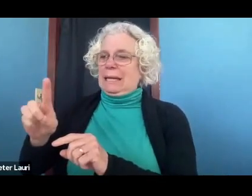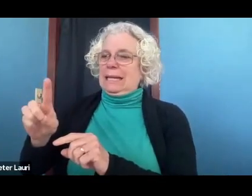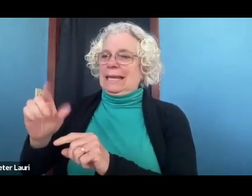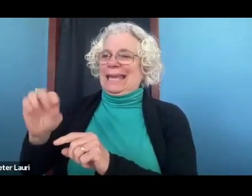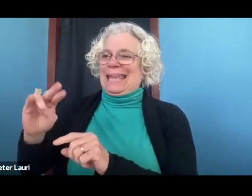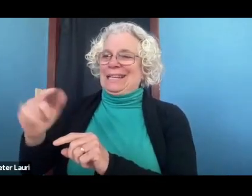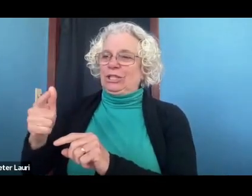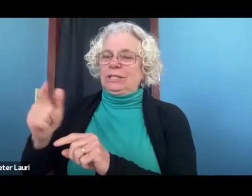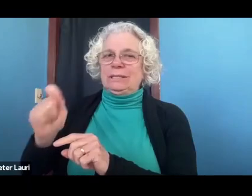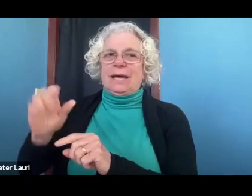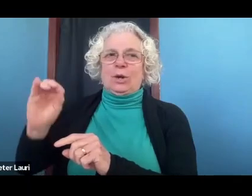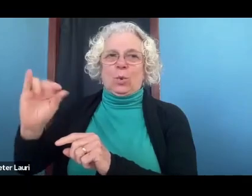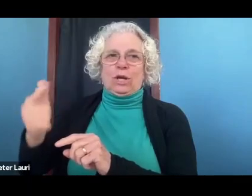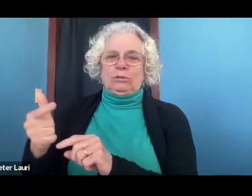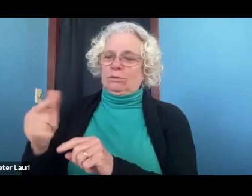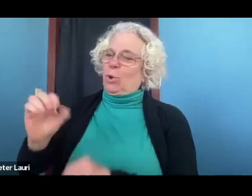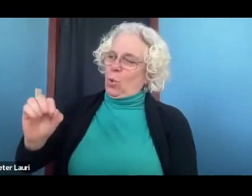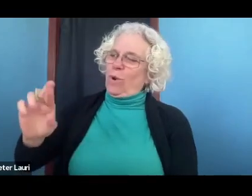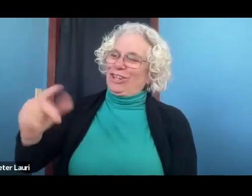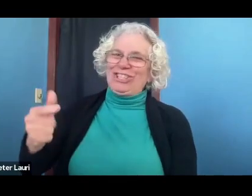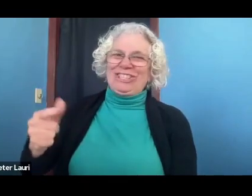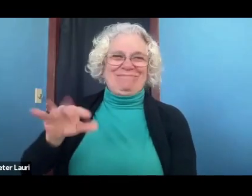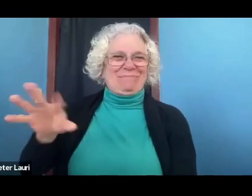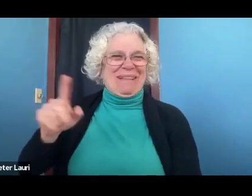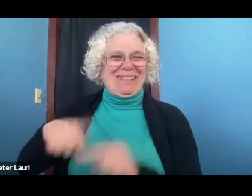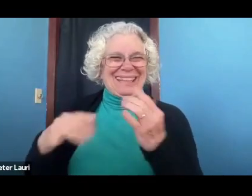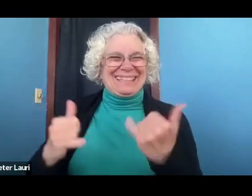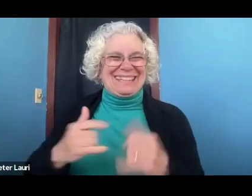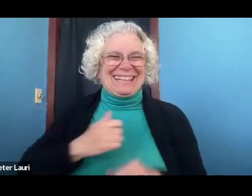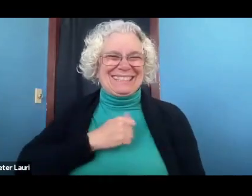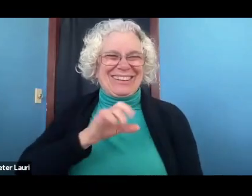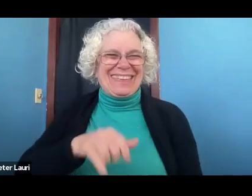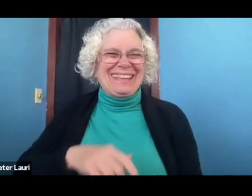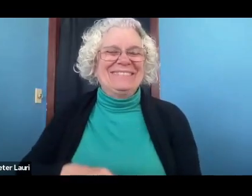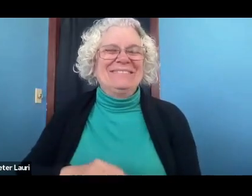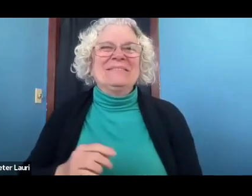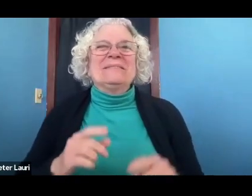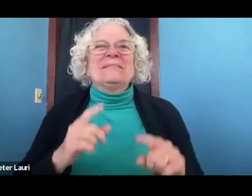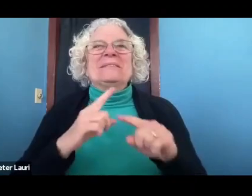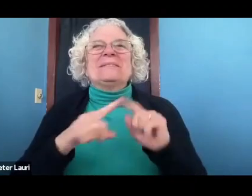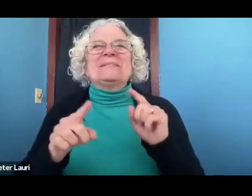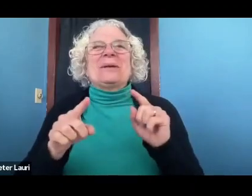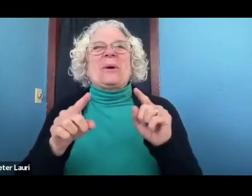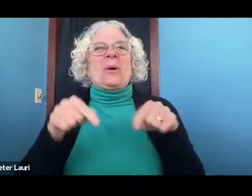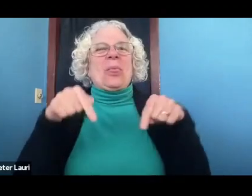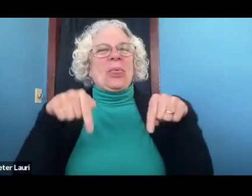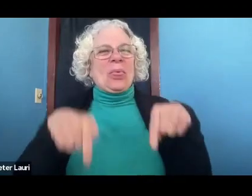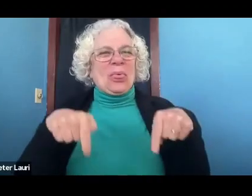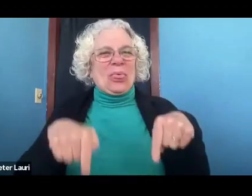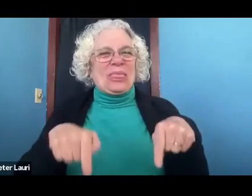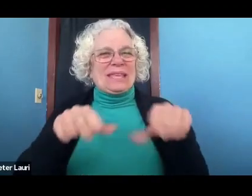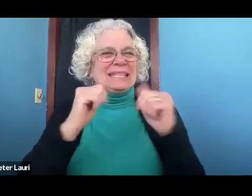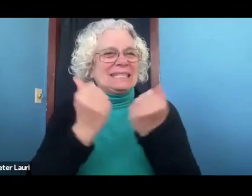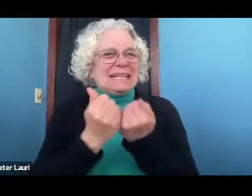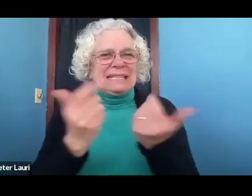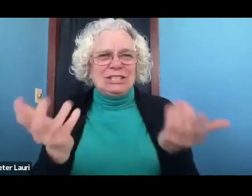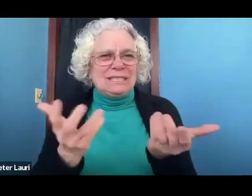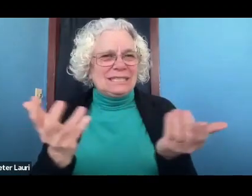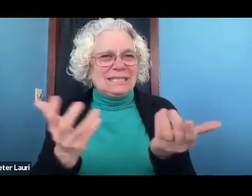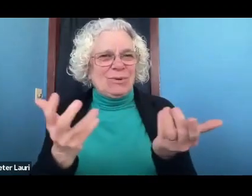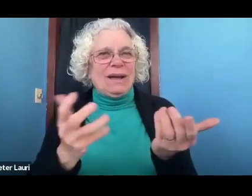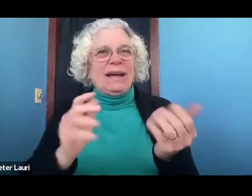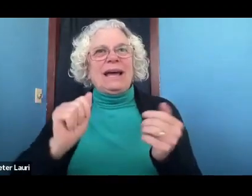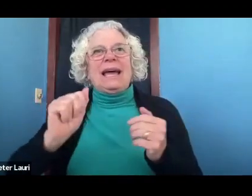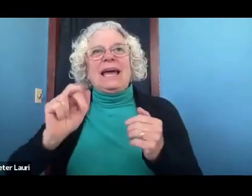arrowheadaging.org. All right, so a little bit about the Arrowhead Agency on Aging. The